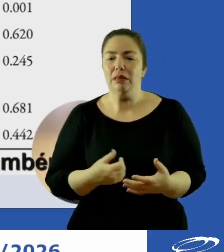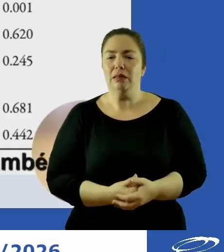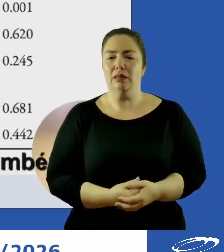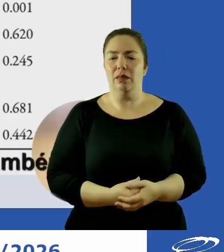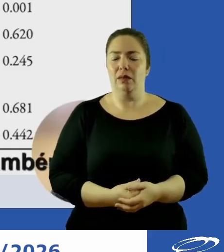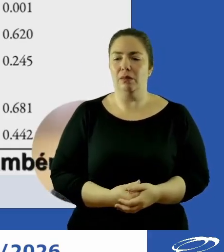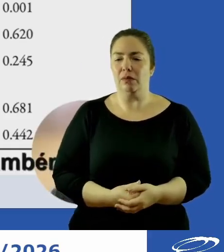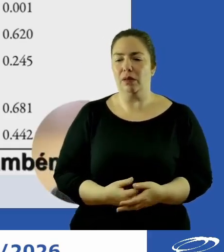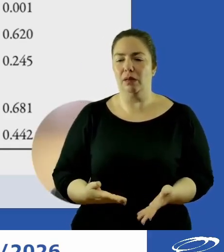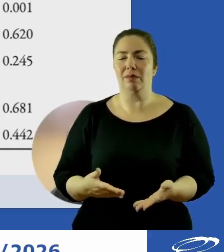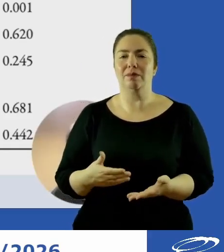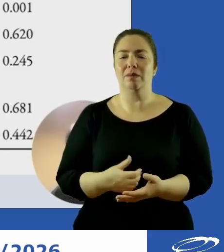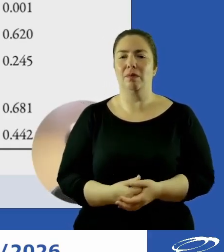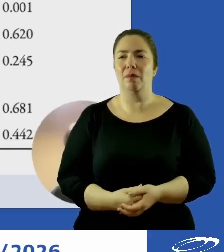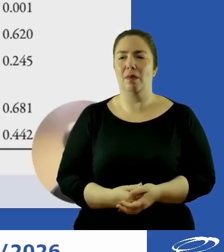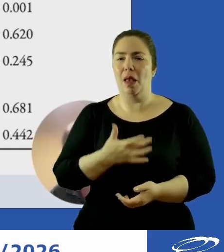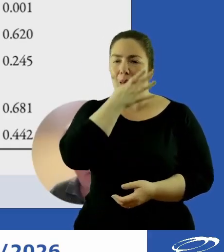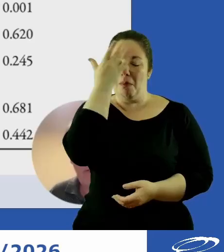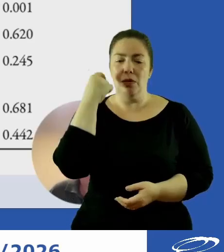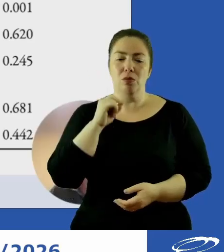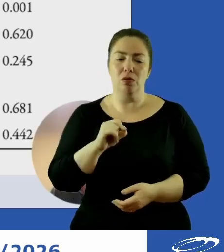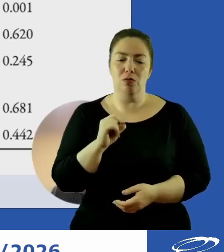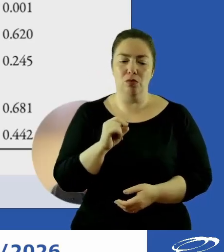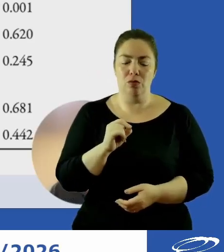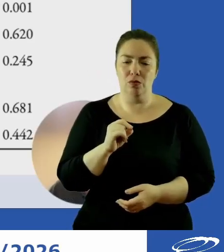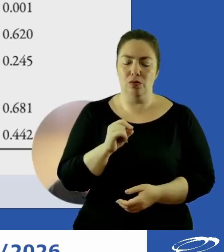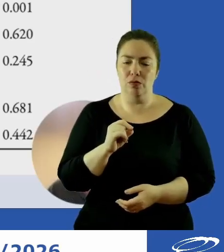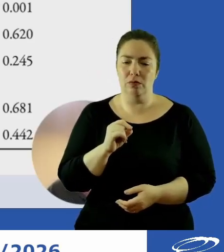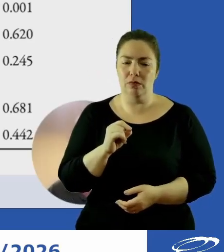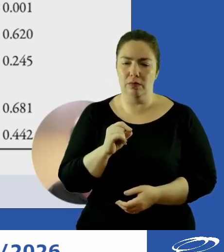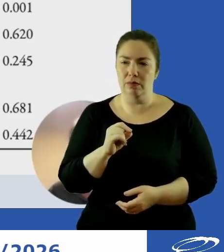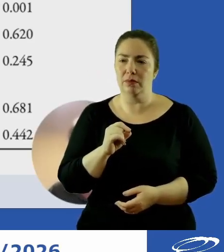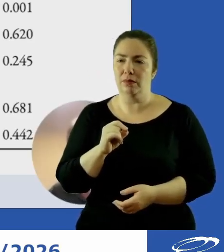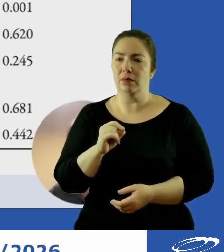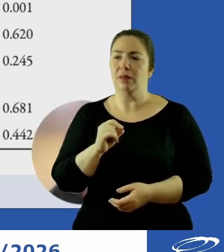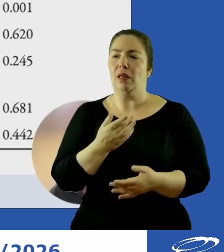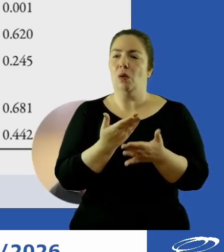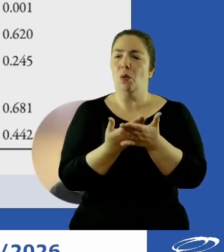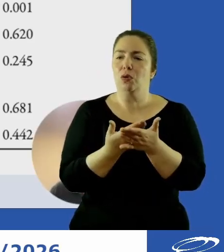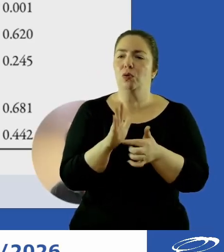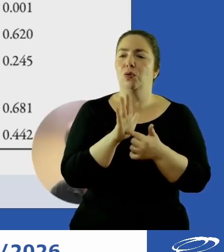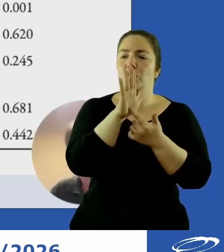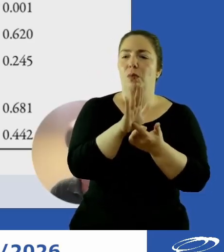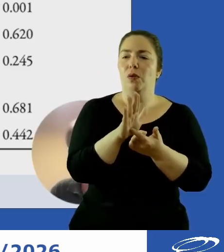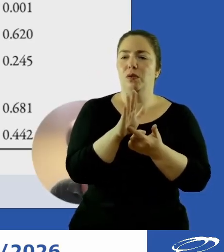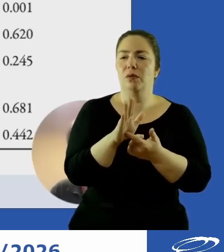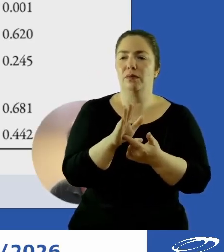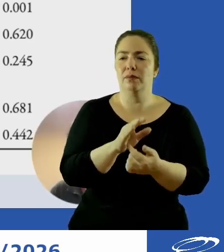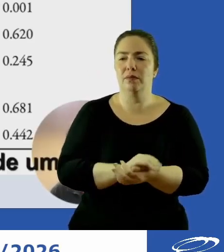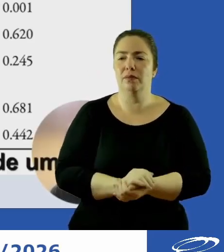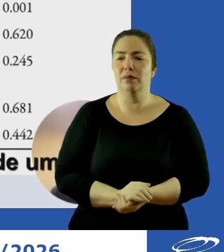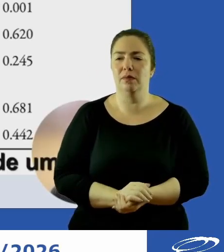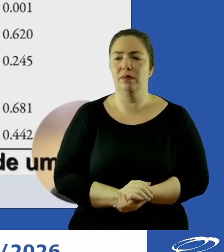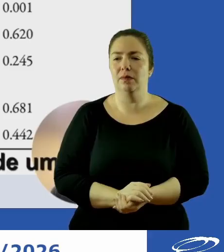oritabancin. Also, there are several papers addressing the activity in patients with osteomyelitis.